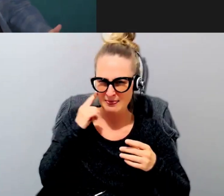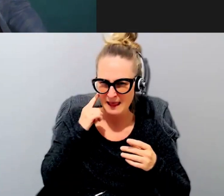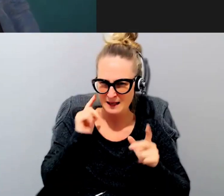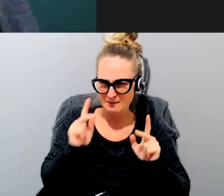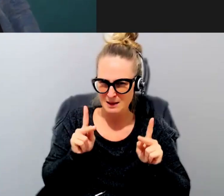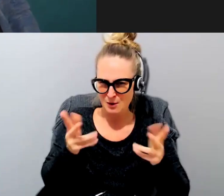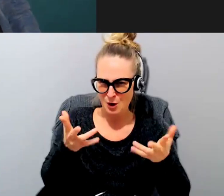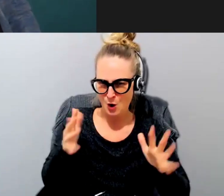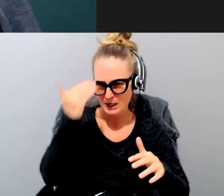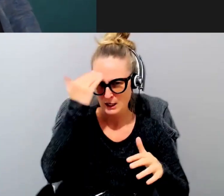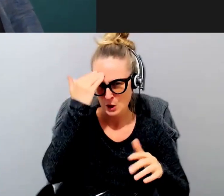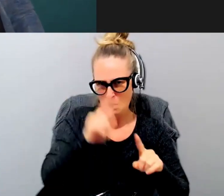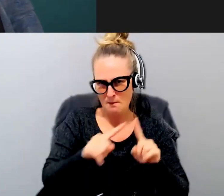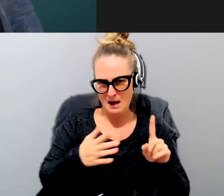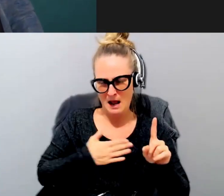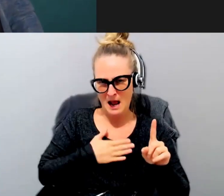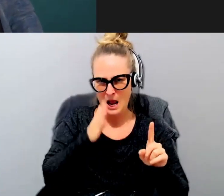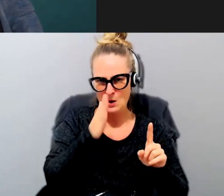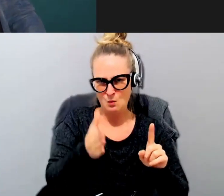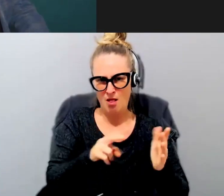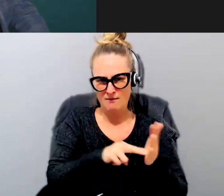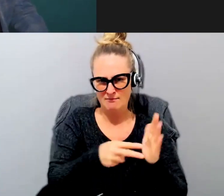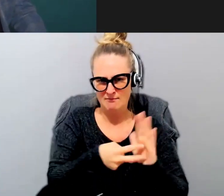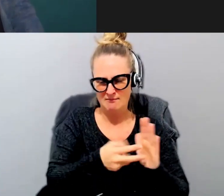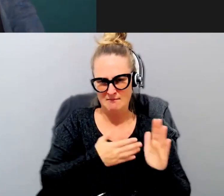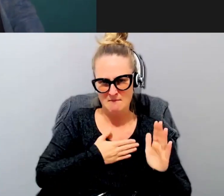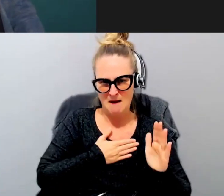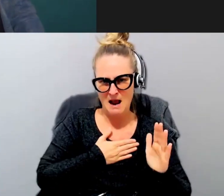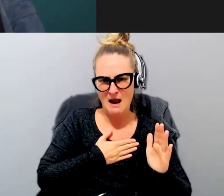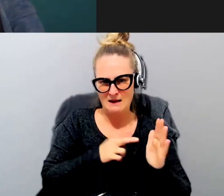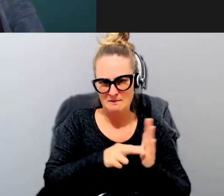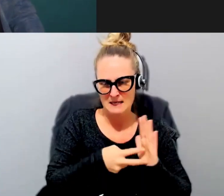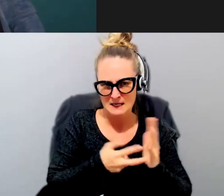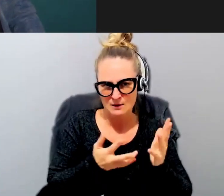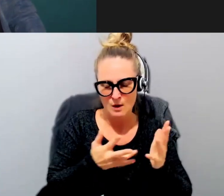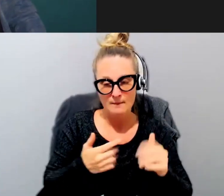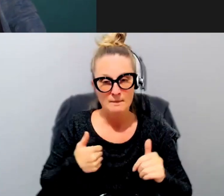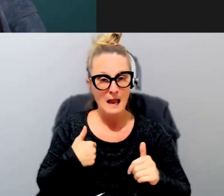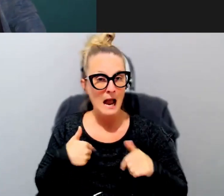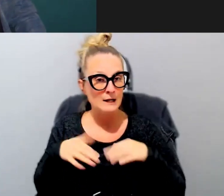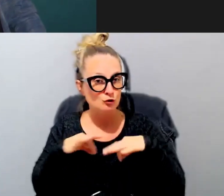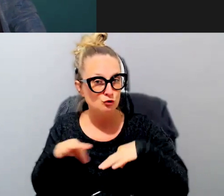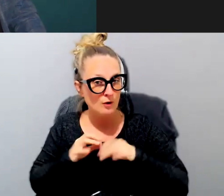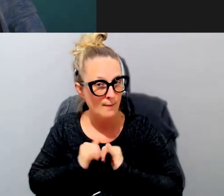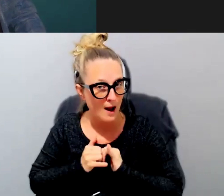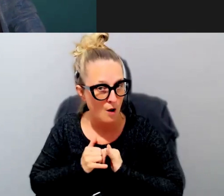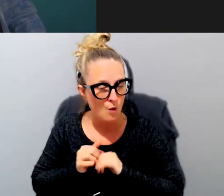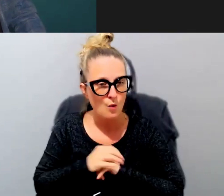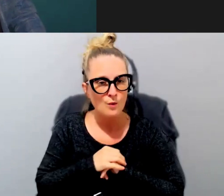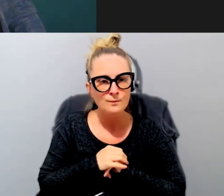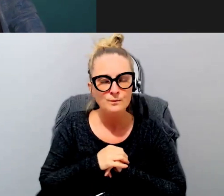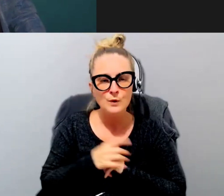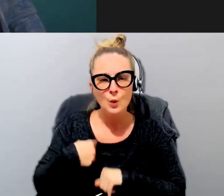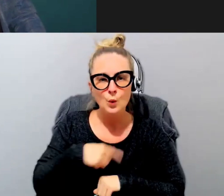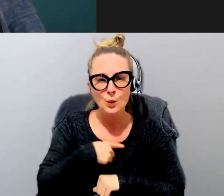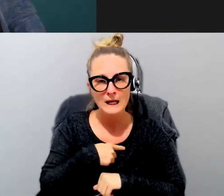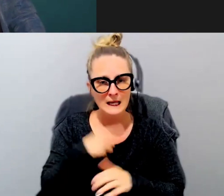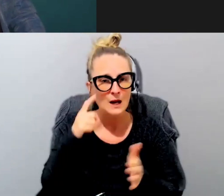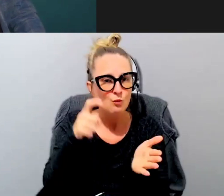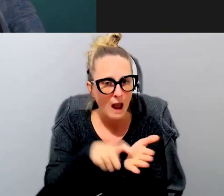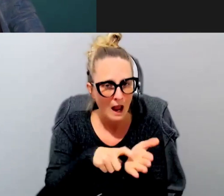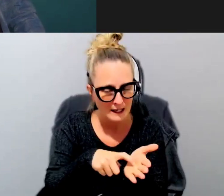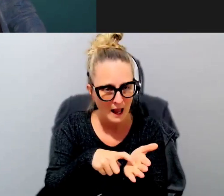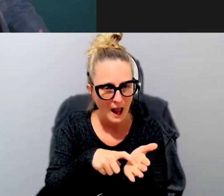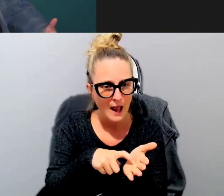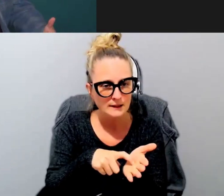definition. Please do. Is the way I describe it is that we acknowledge or recognize that there will